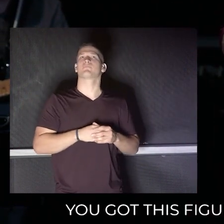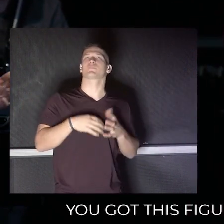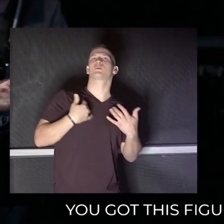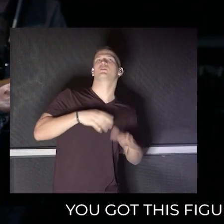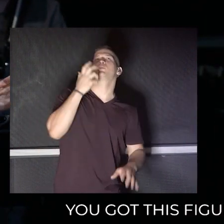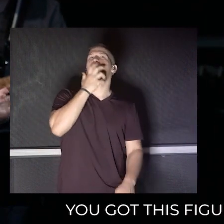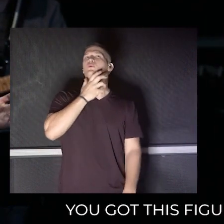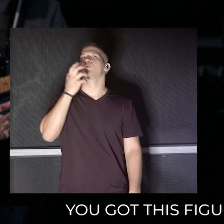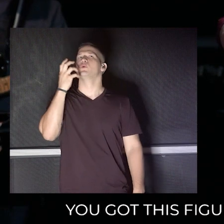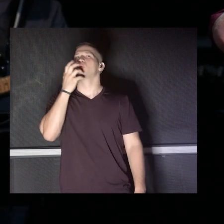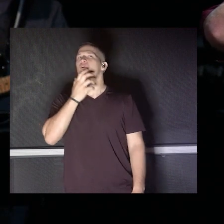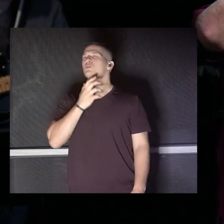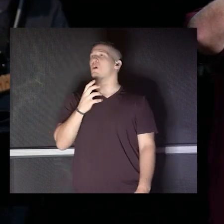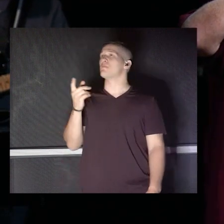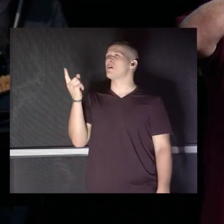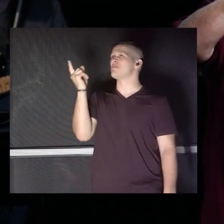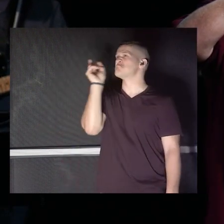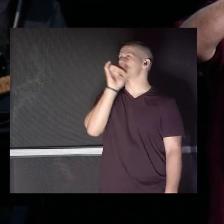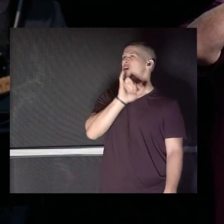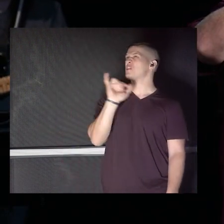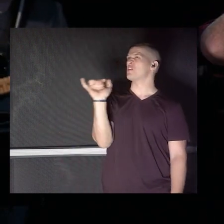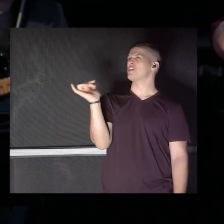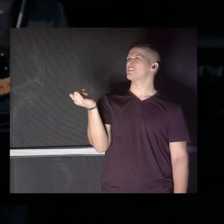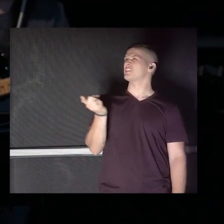you're watching us now.